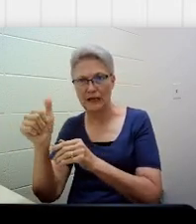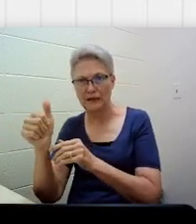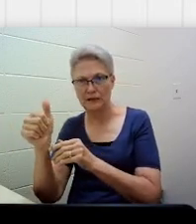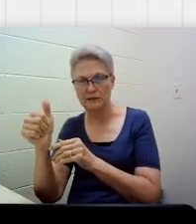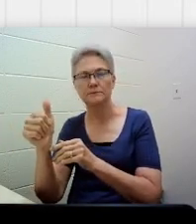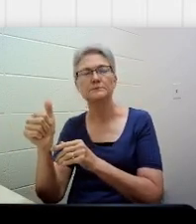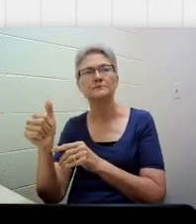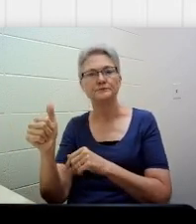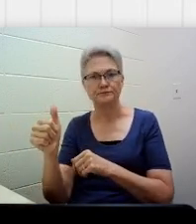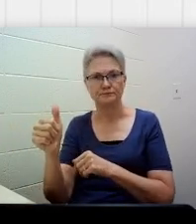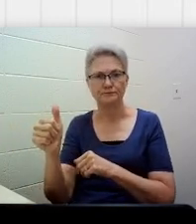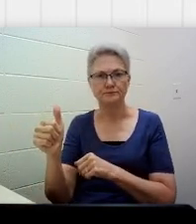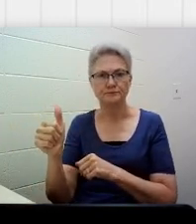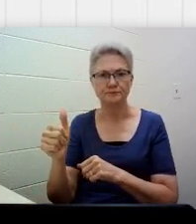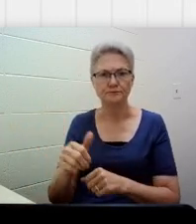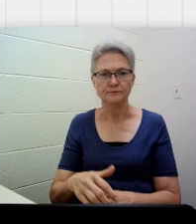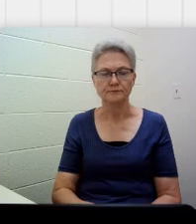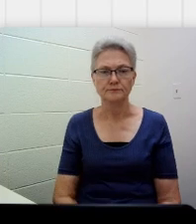60.